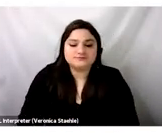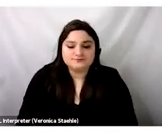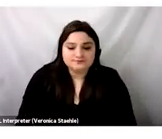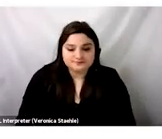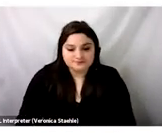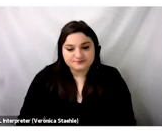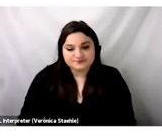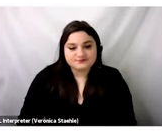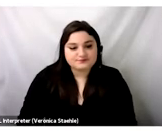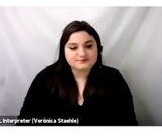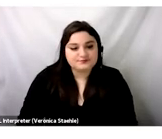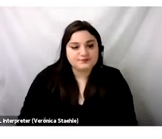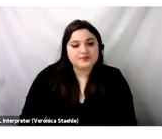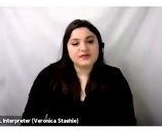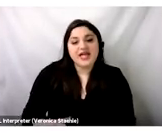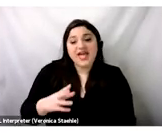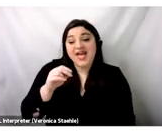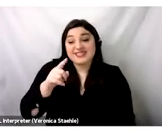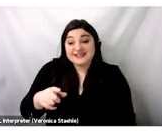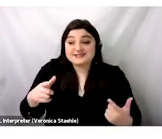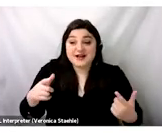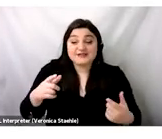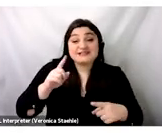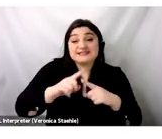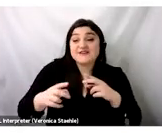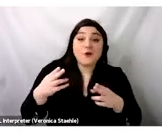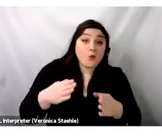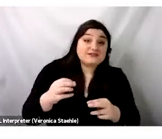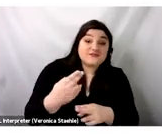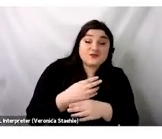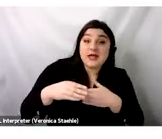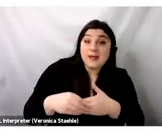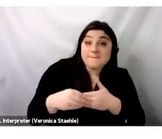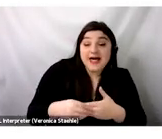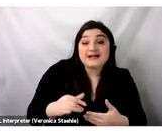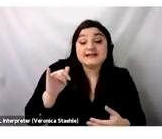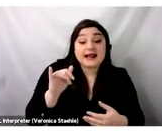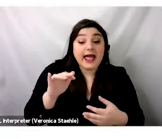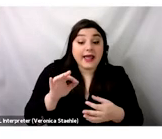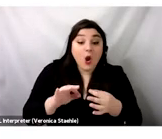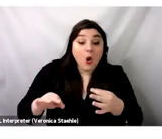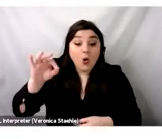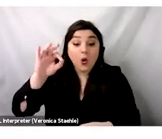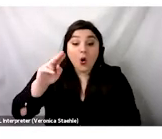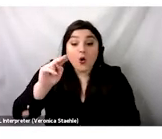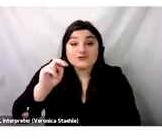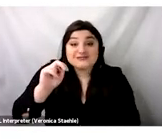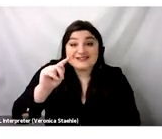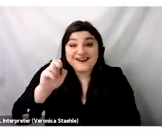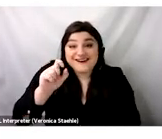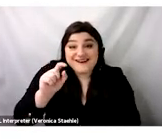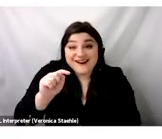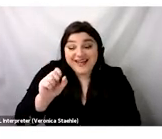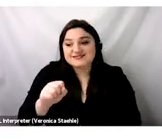We could talk about ghost nets, fishing nets. We could also talk about your plastic bottle and the straw that is the most common examples of these single-use